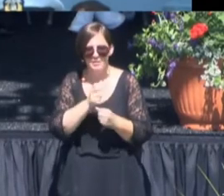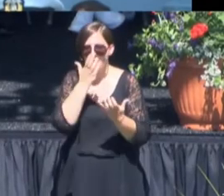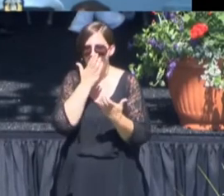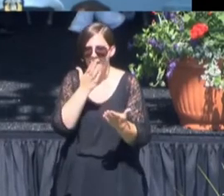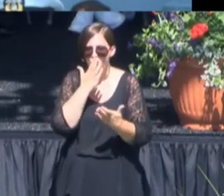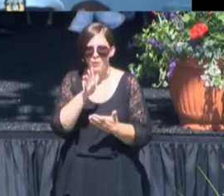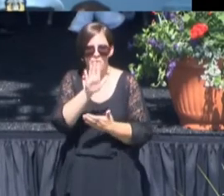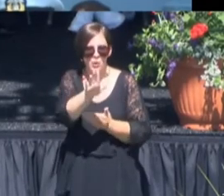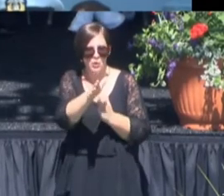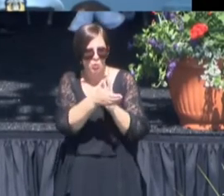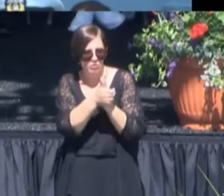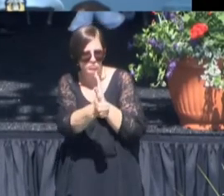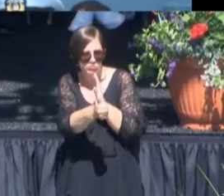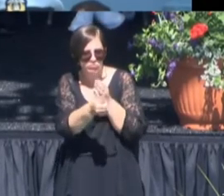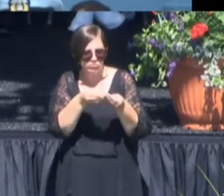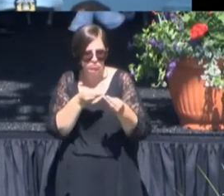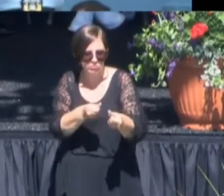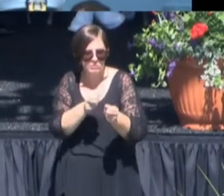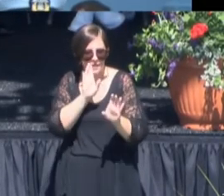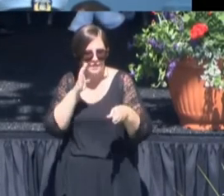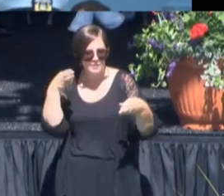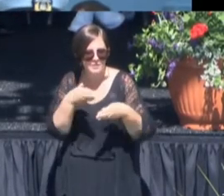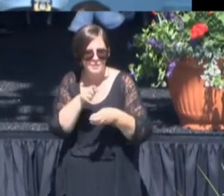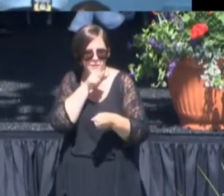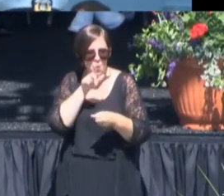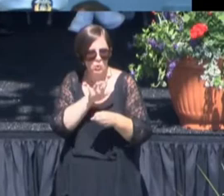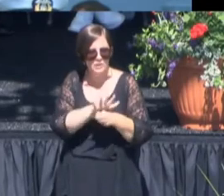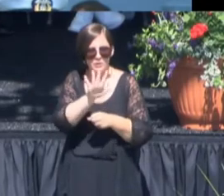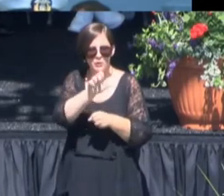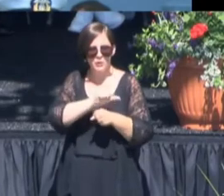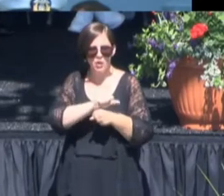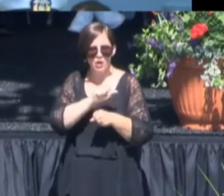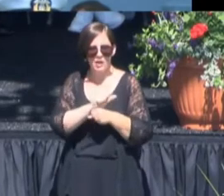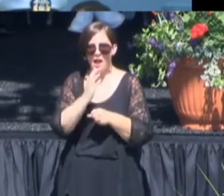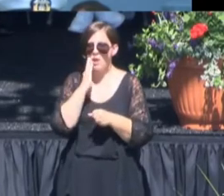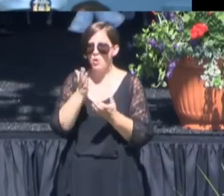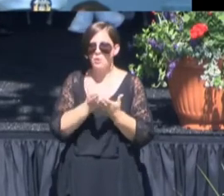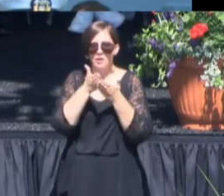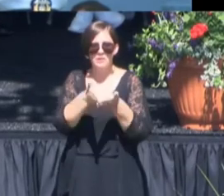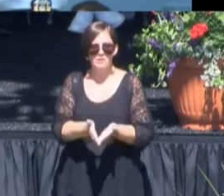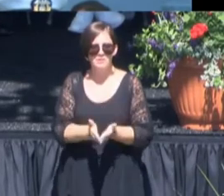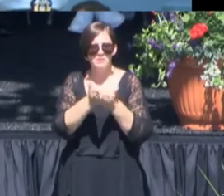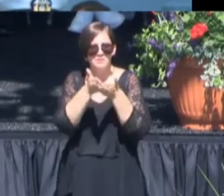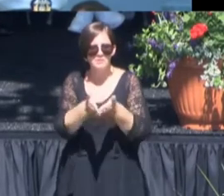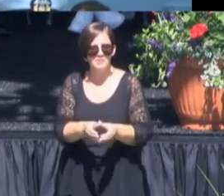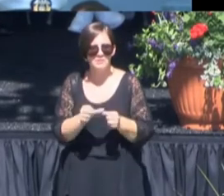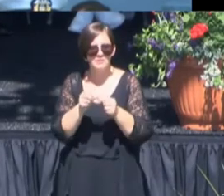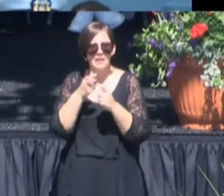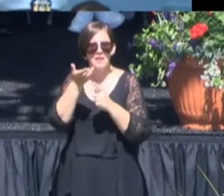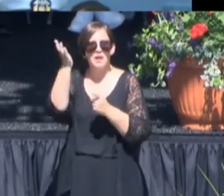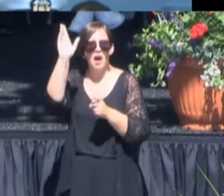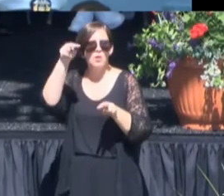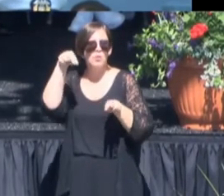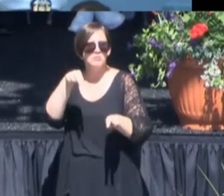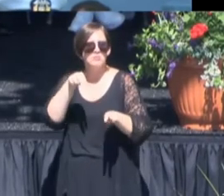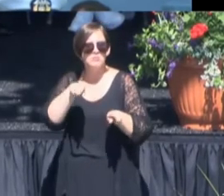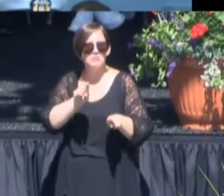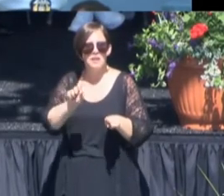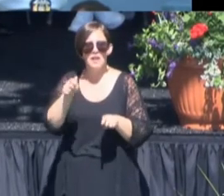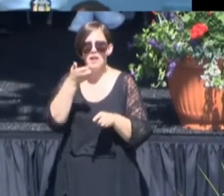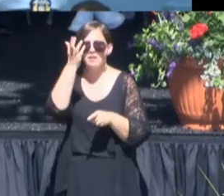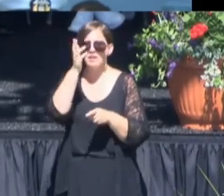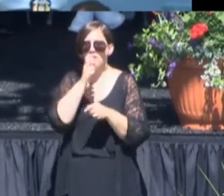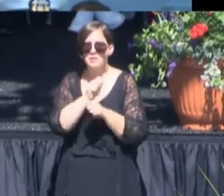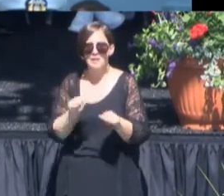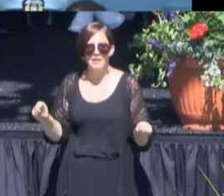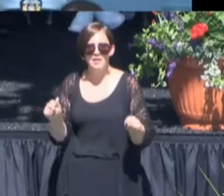your efficiency and utter devotion to duty. I know you'll keep them sailing. God preserve you when you go in harm's way, and Godspeed